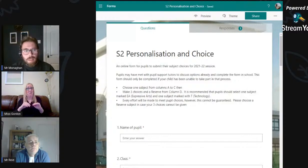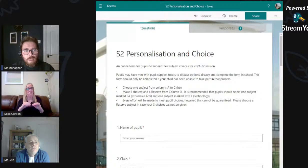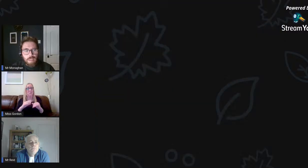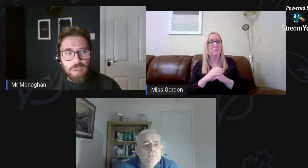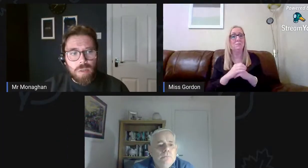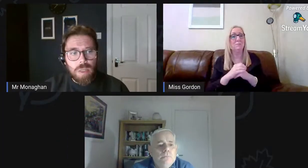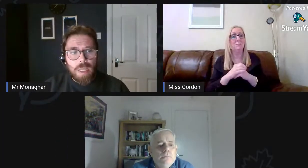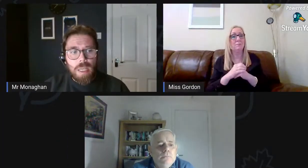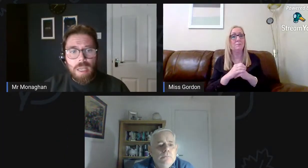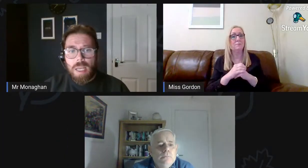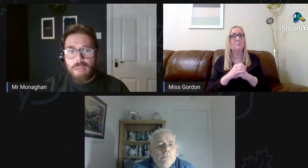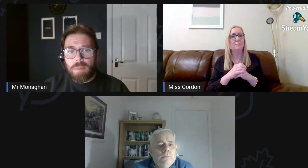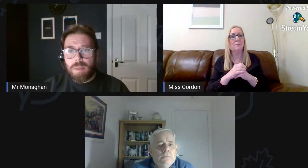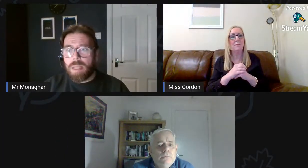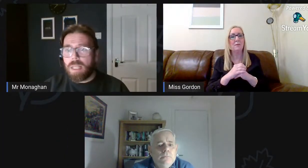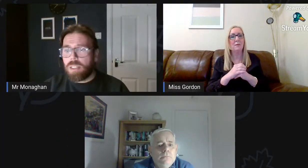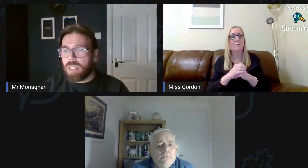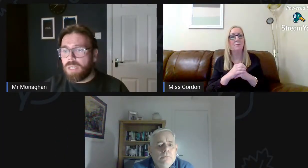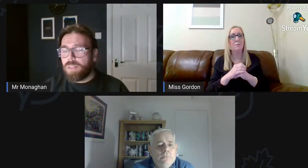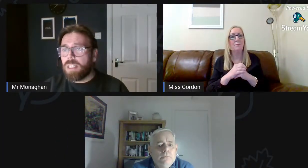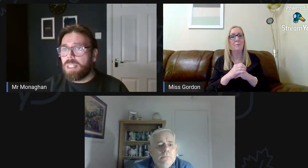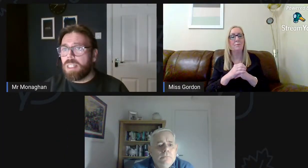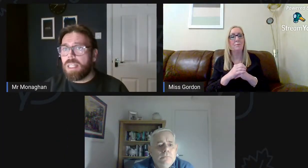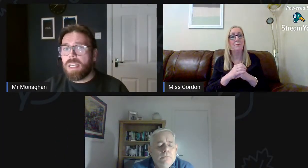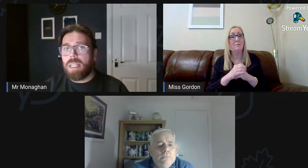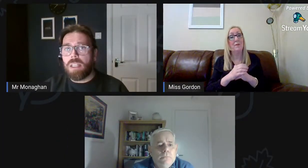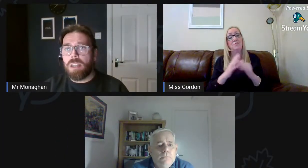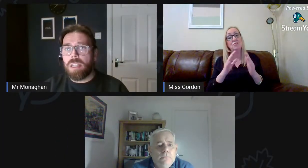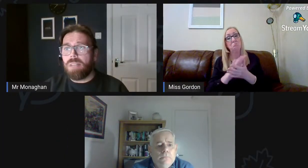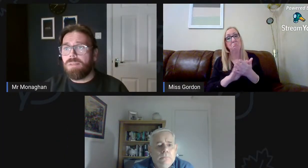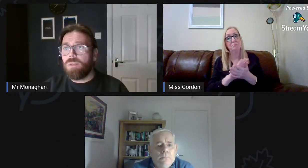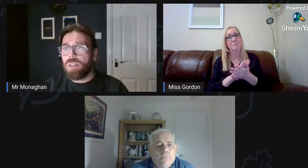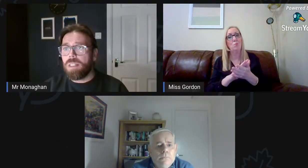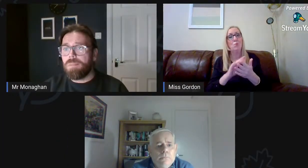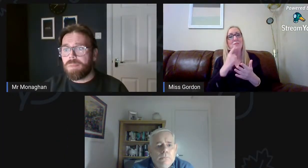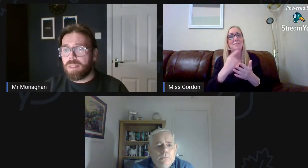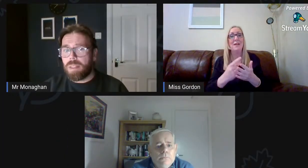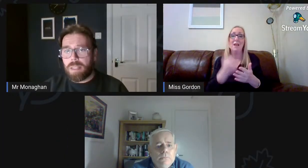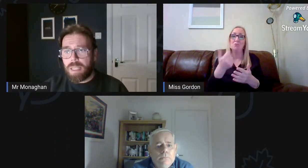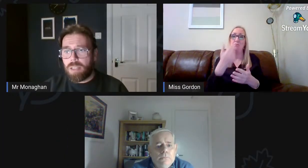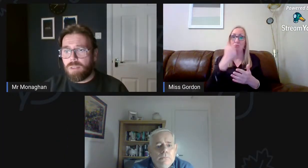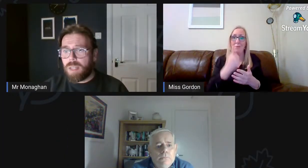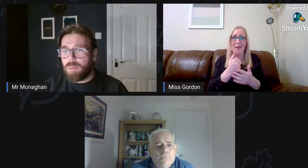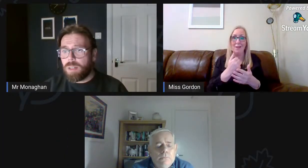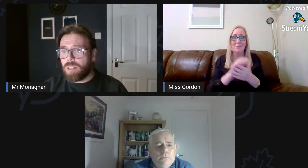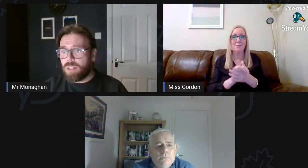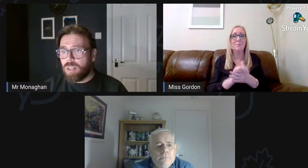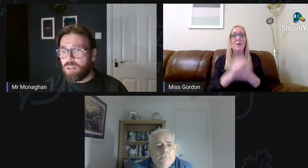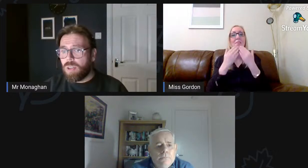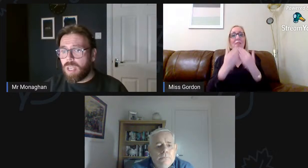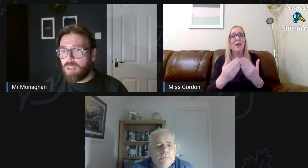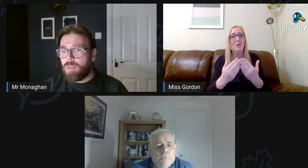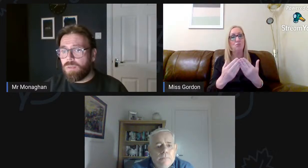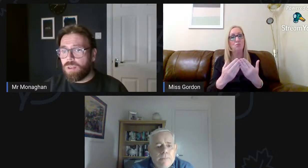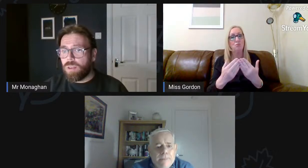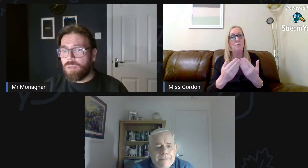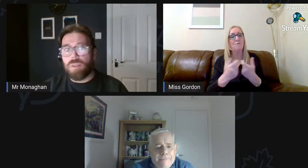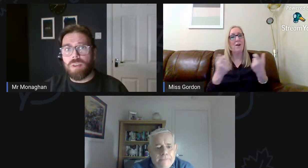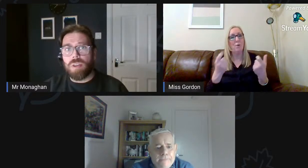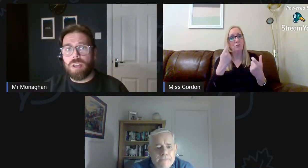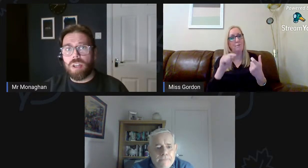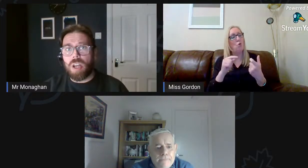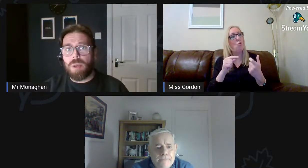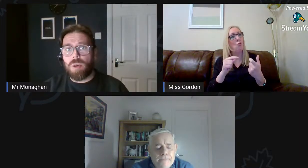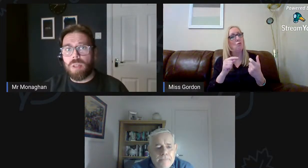Yeah, I think so. That just leaves us to say then goodnight, folks. Thank you very much for